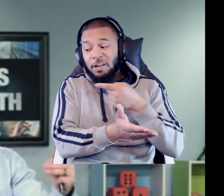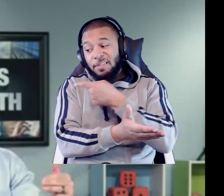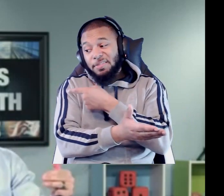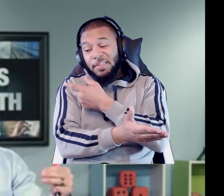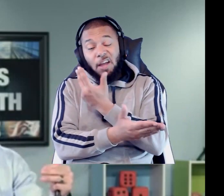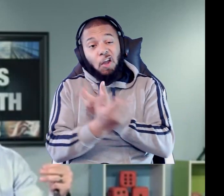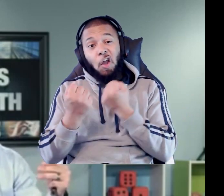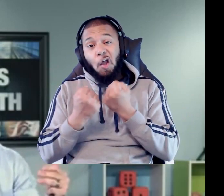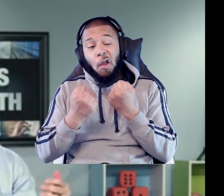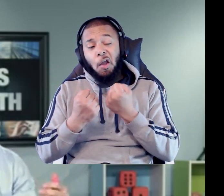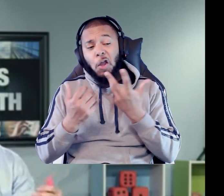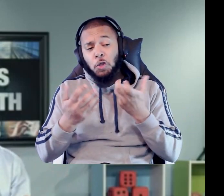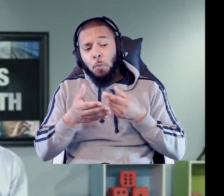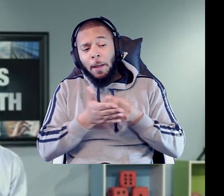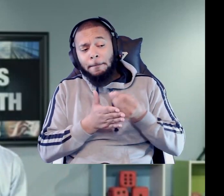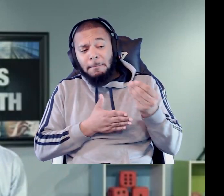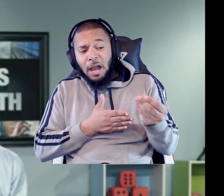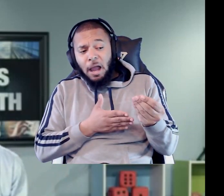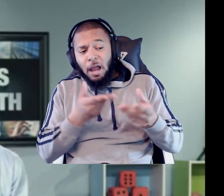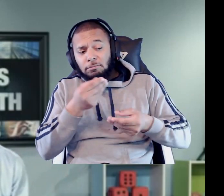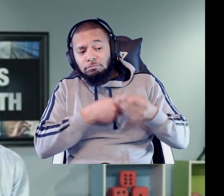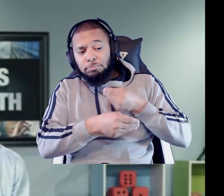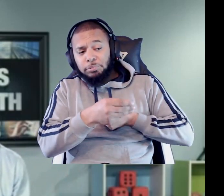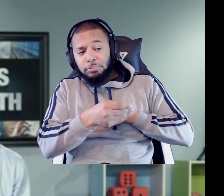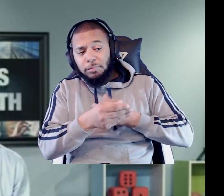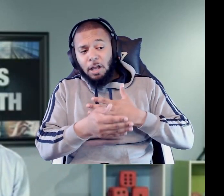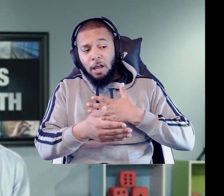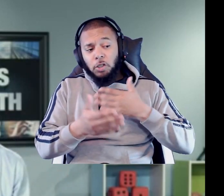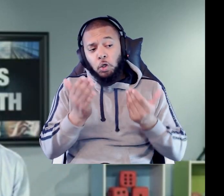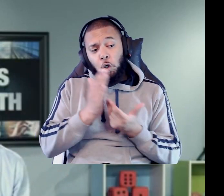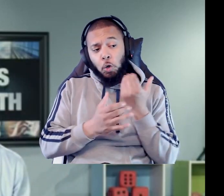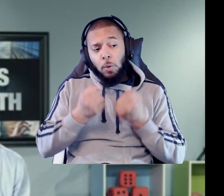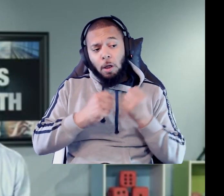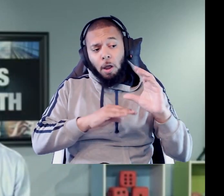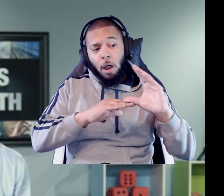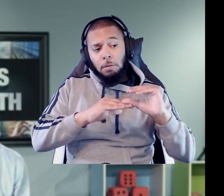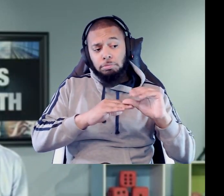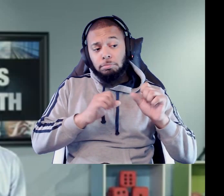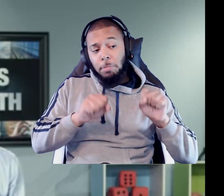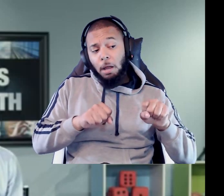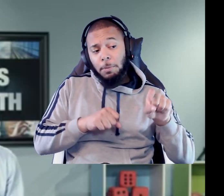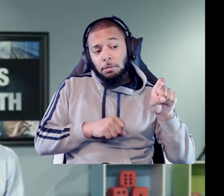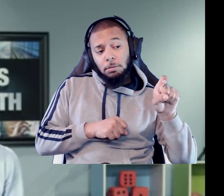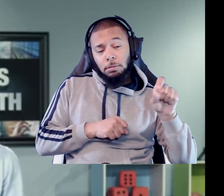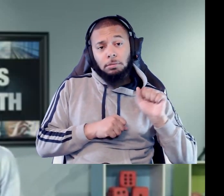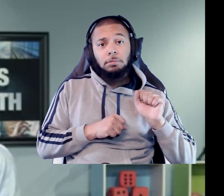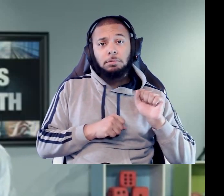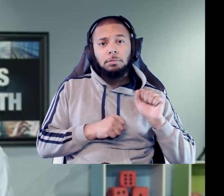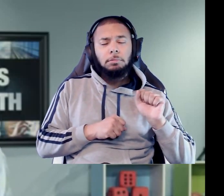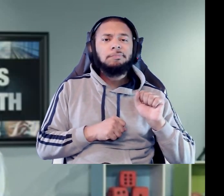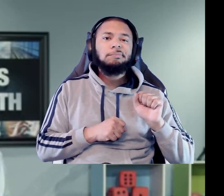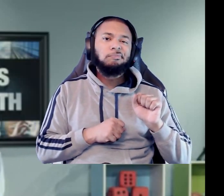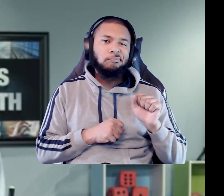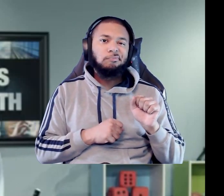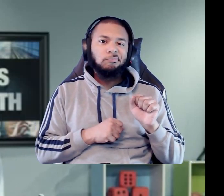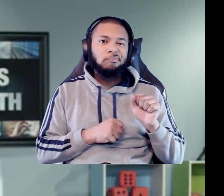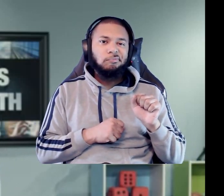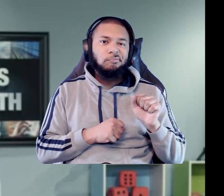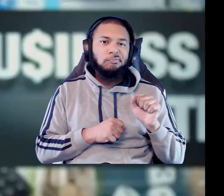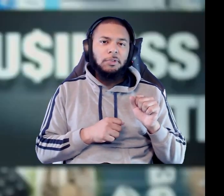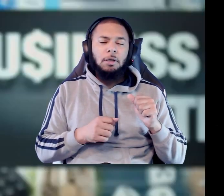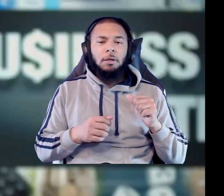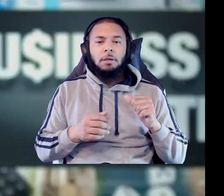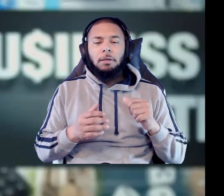will lower the cost of buying that new vehicle. There's a trade-off though to this